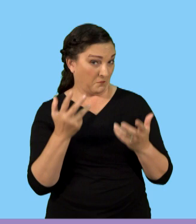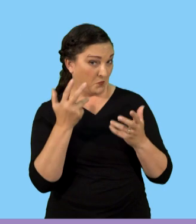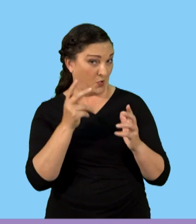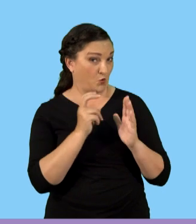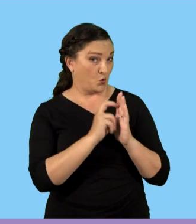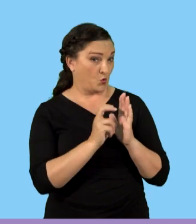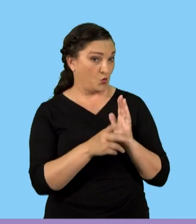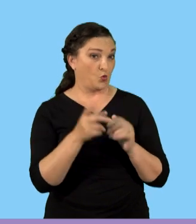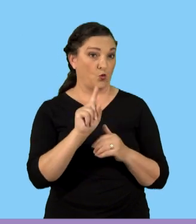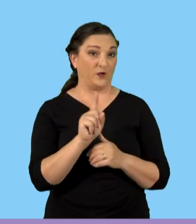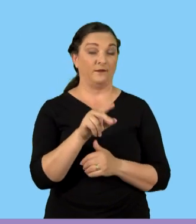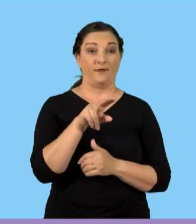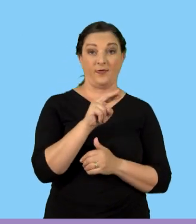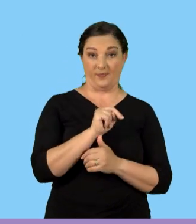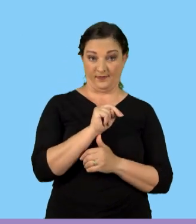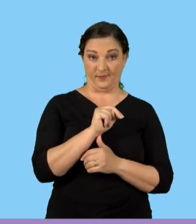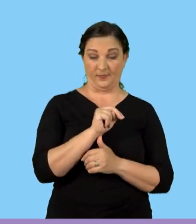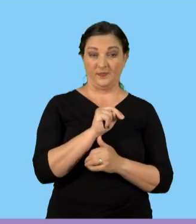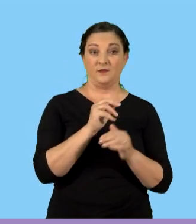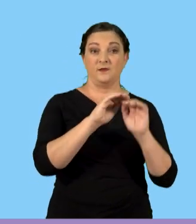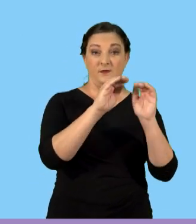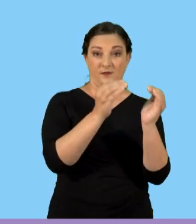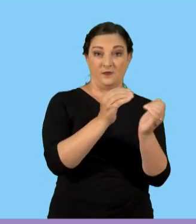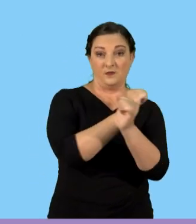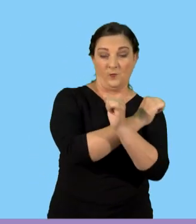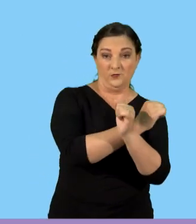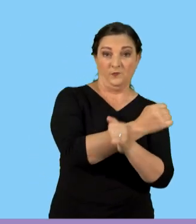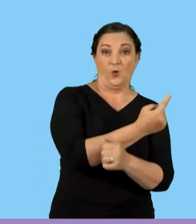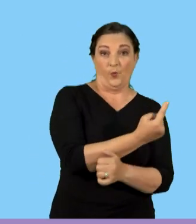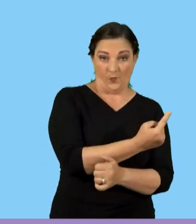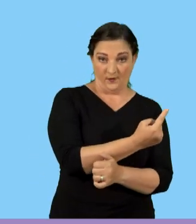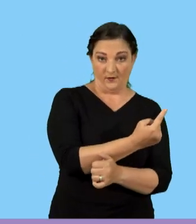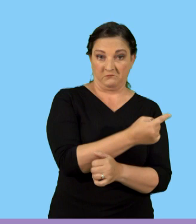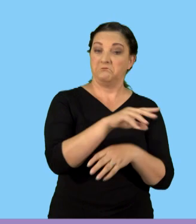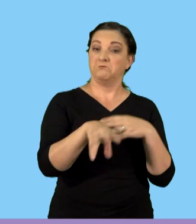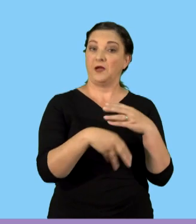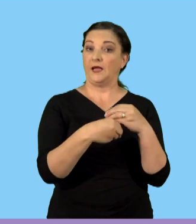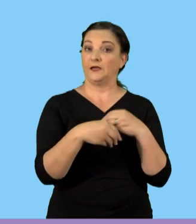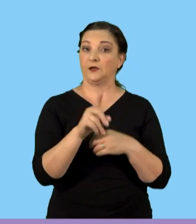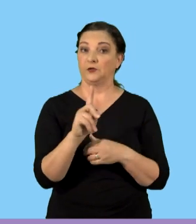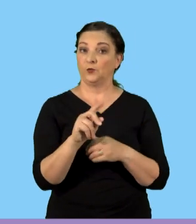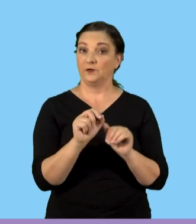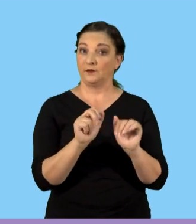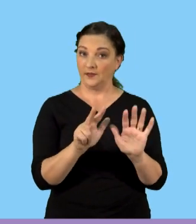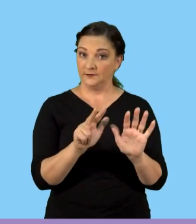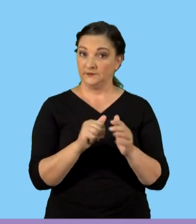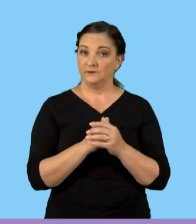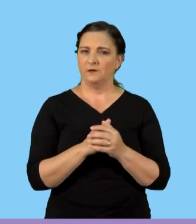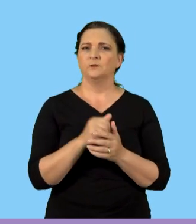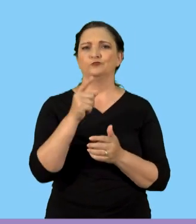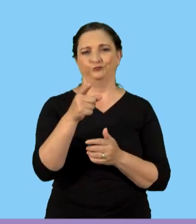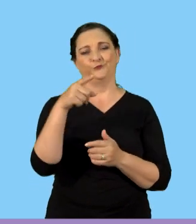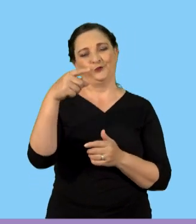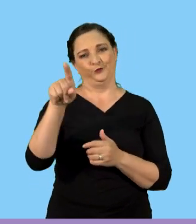of n multiplied by 1 and we add 8, then